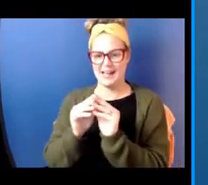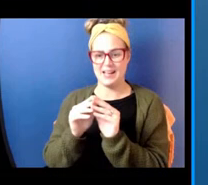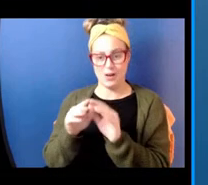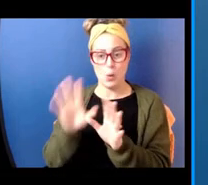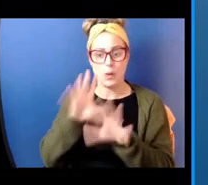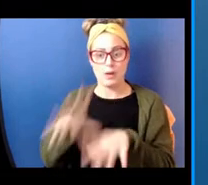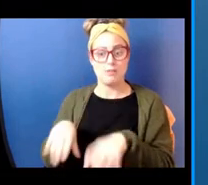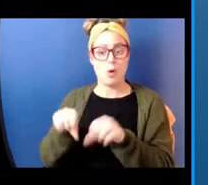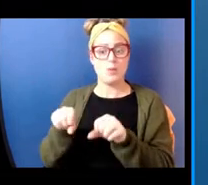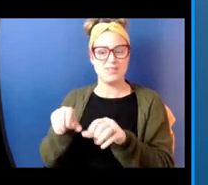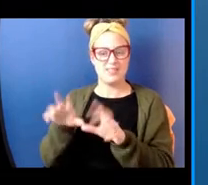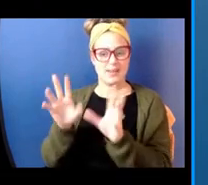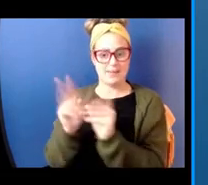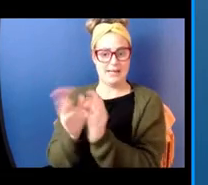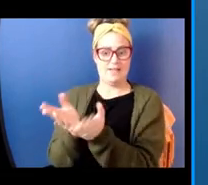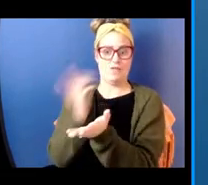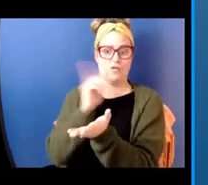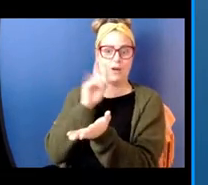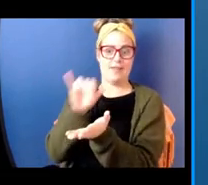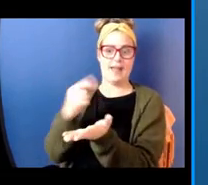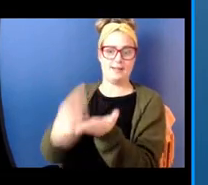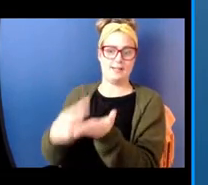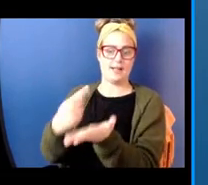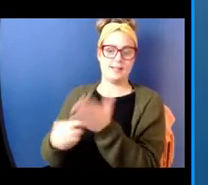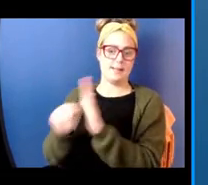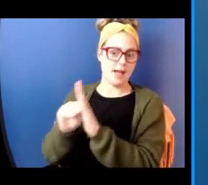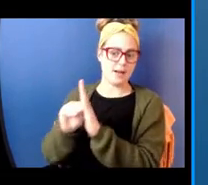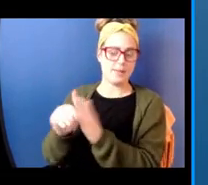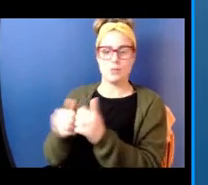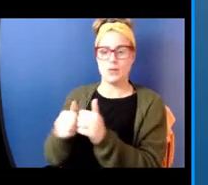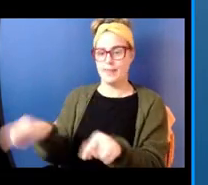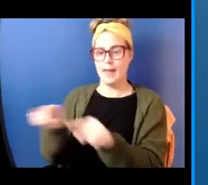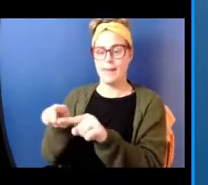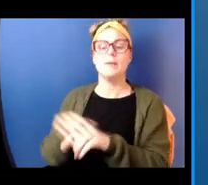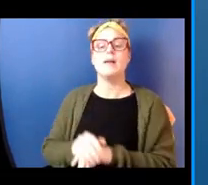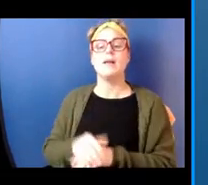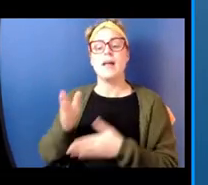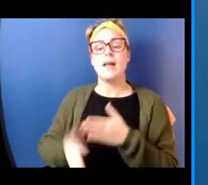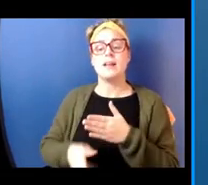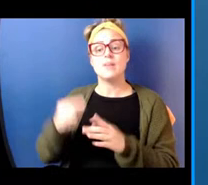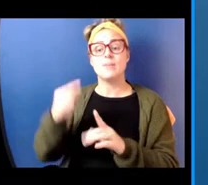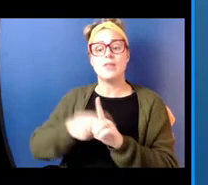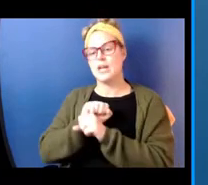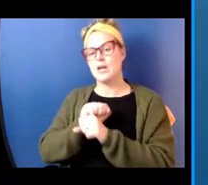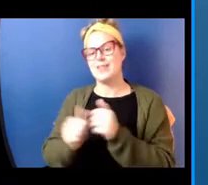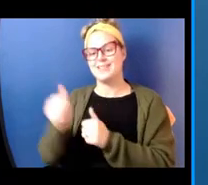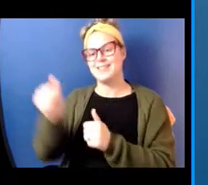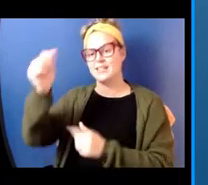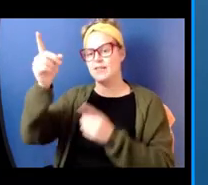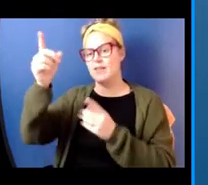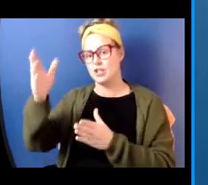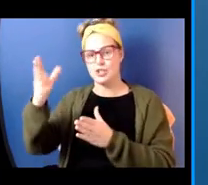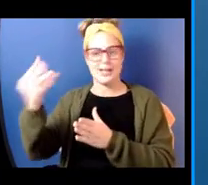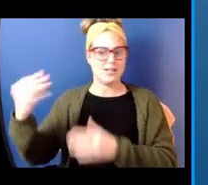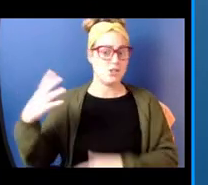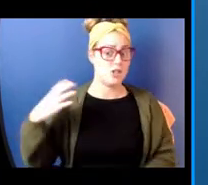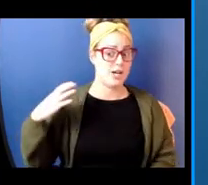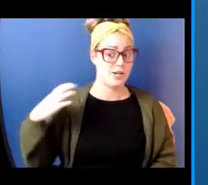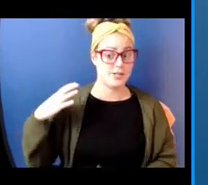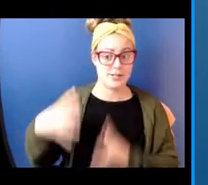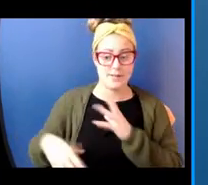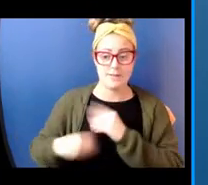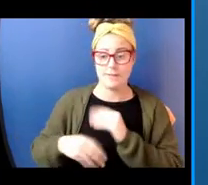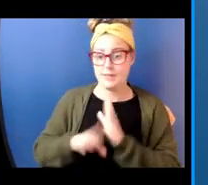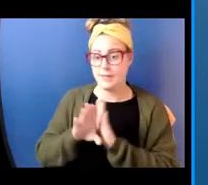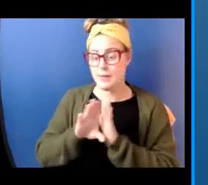model plan with them and some of the things we discussed today at the end of the month we'll be sending out the materials to them additional materials that they would like to